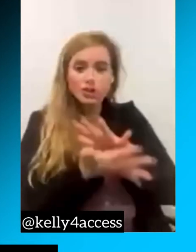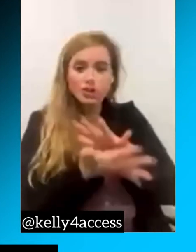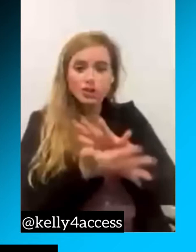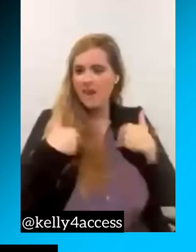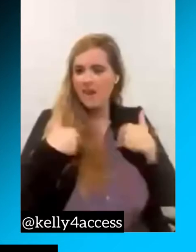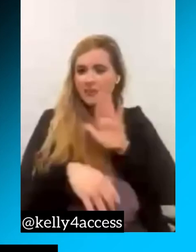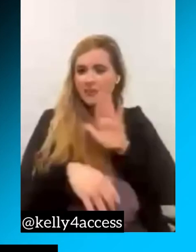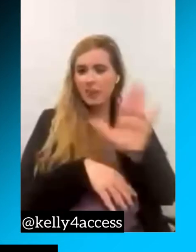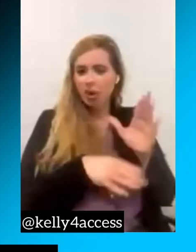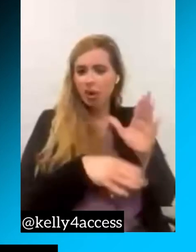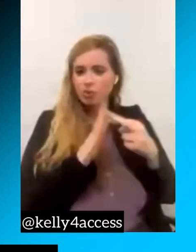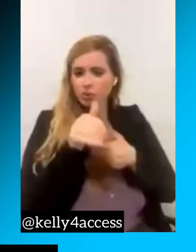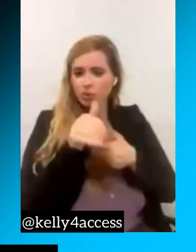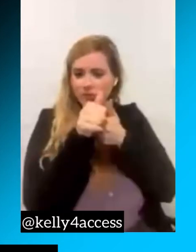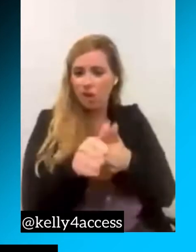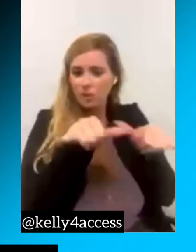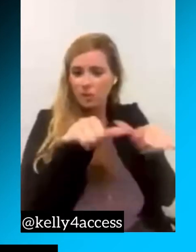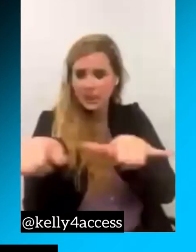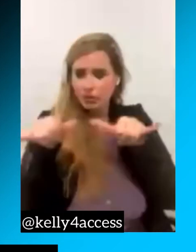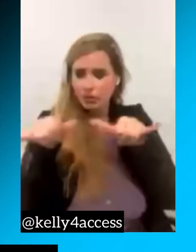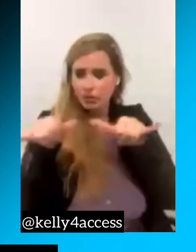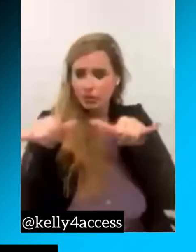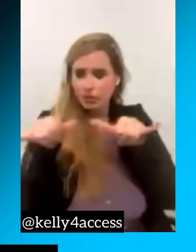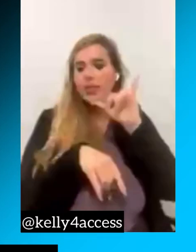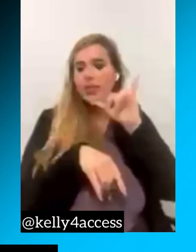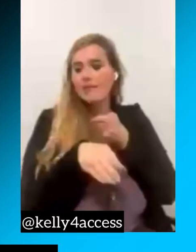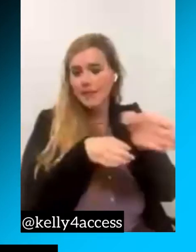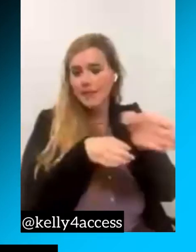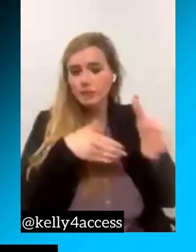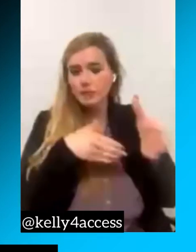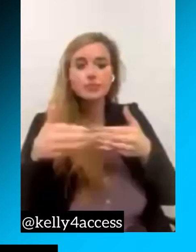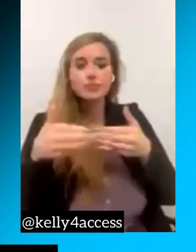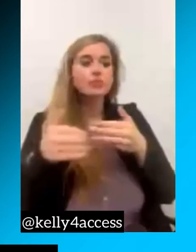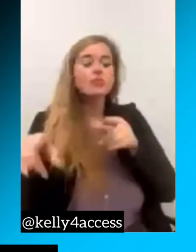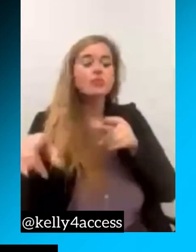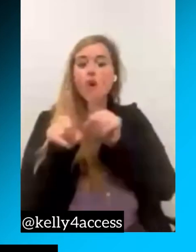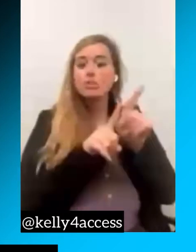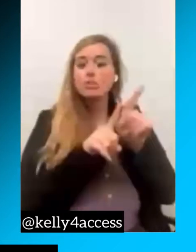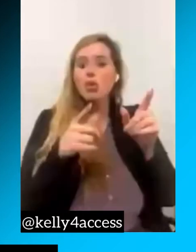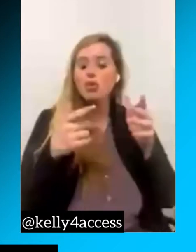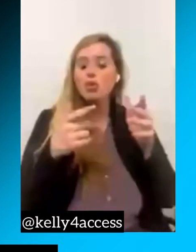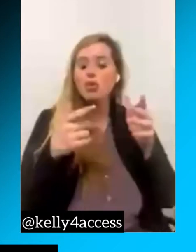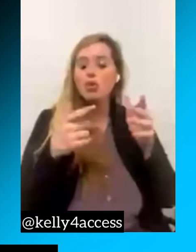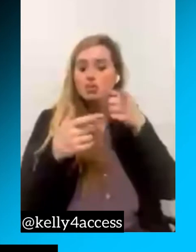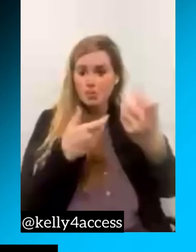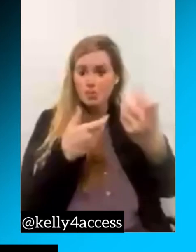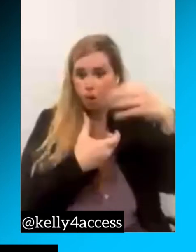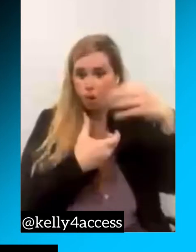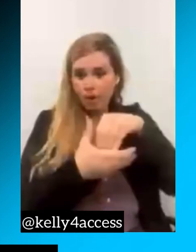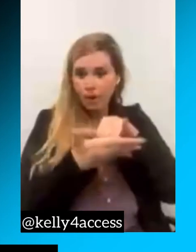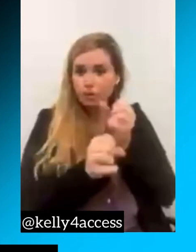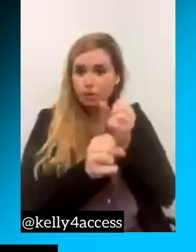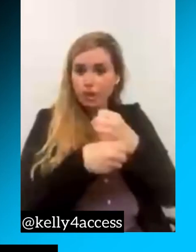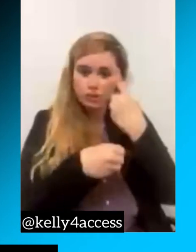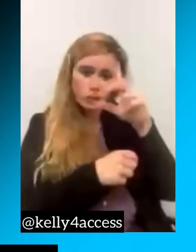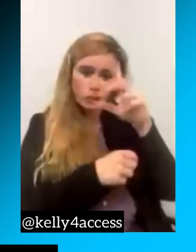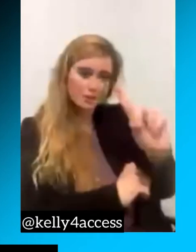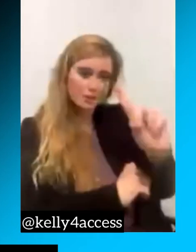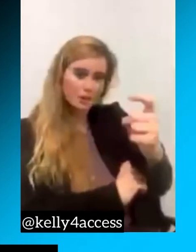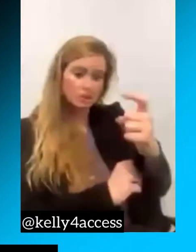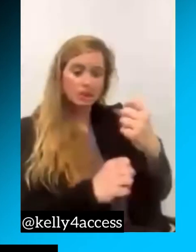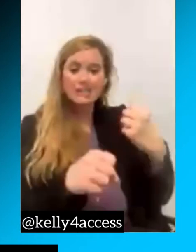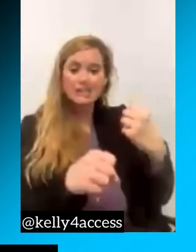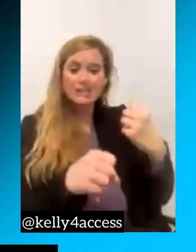working within the health field. They're also a big part of the creation of the Diagnostic Statistical Manual,